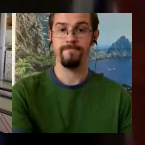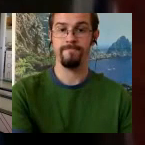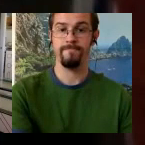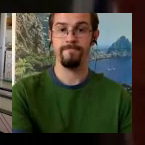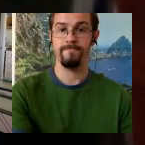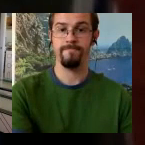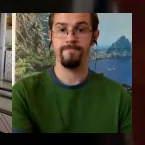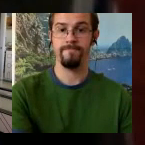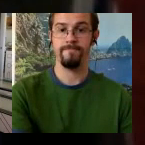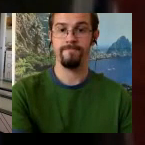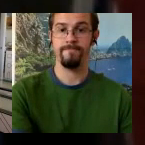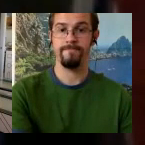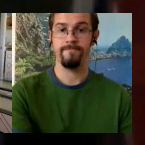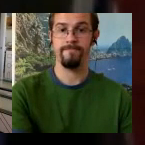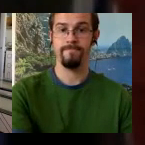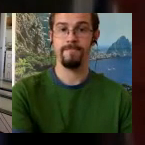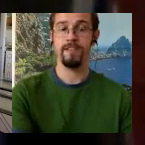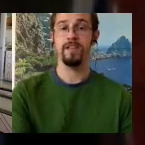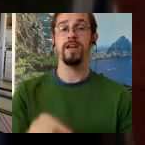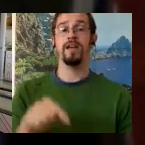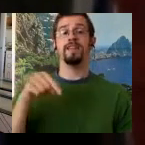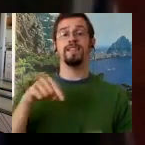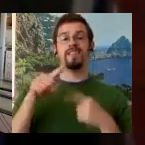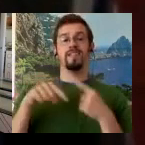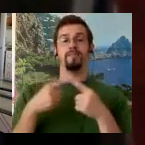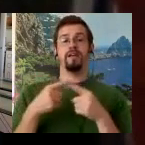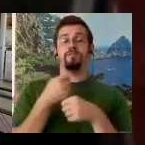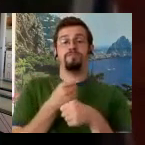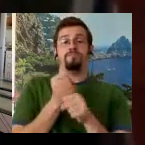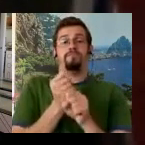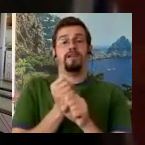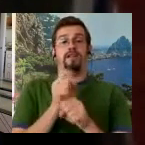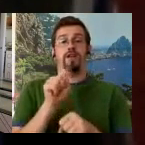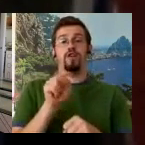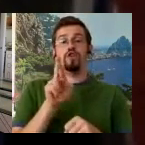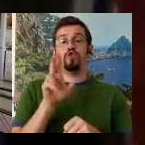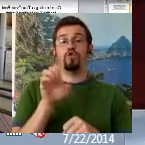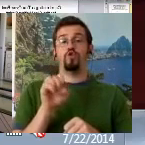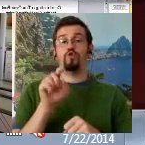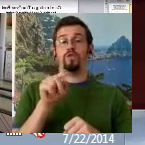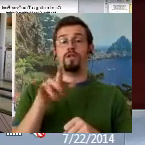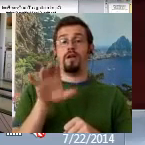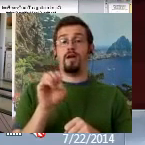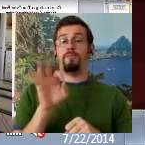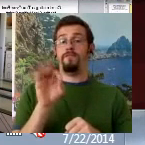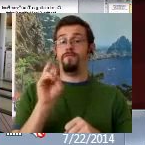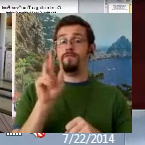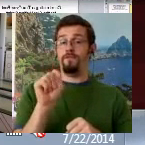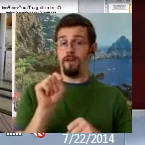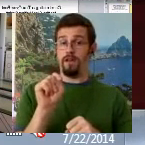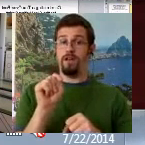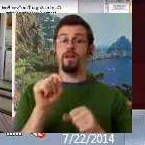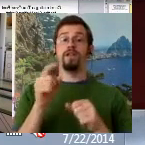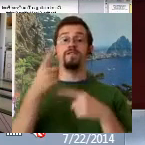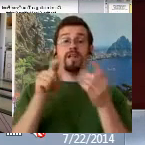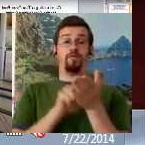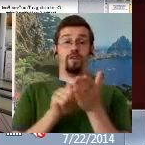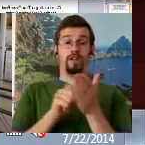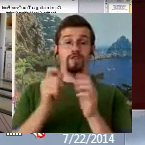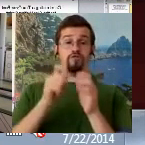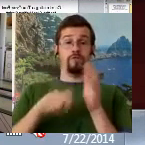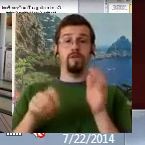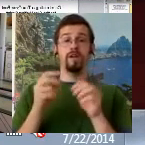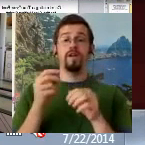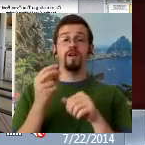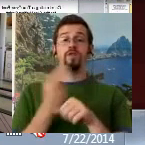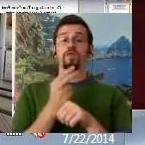This is about constructing a TrueType font for the SignWriting script with Unicode characters using the Graphite rendering system. Bella, if you